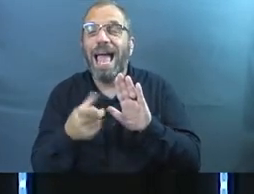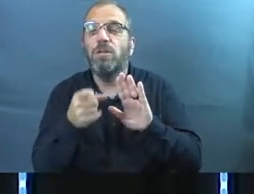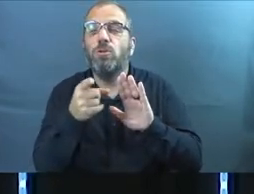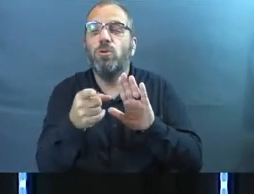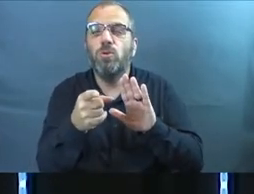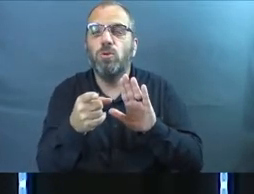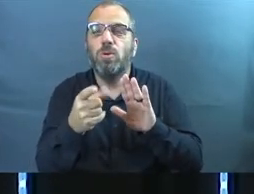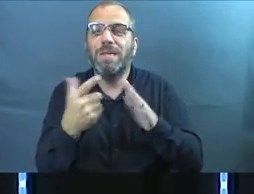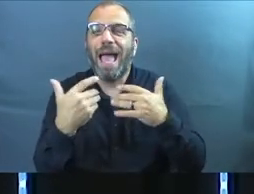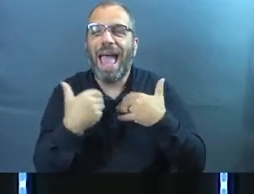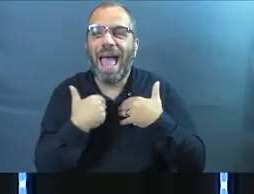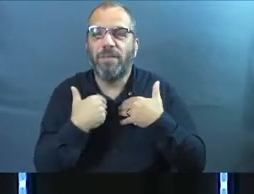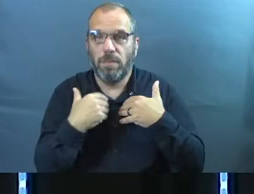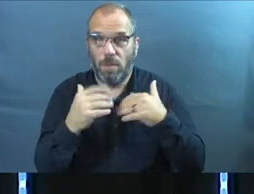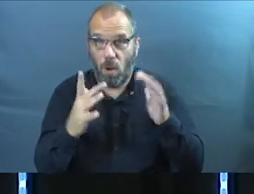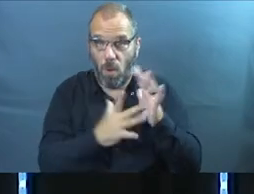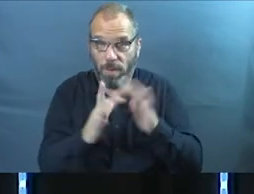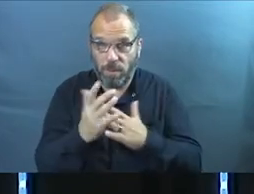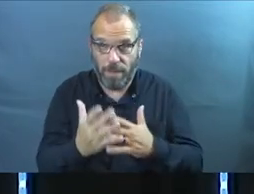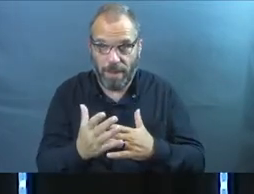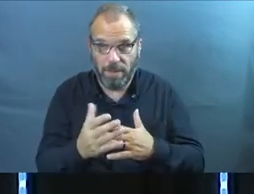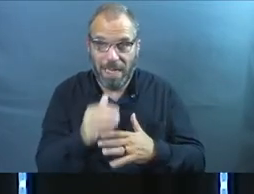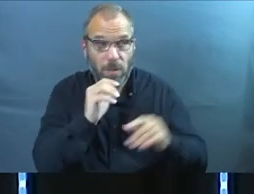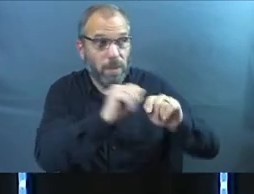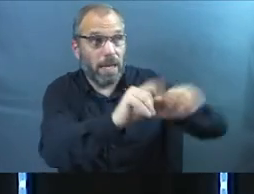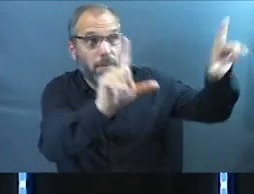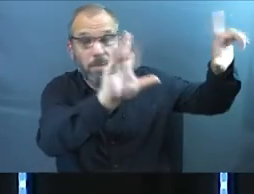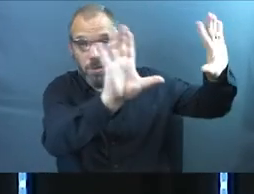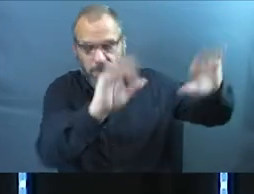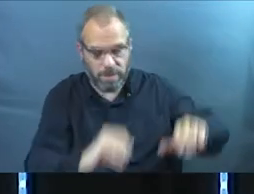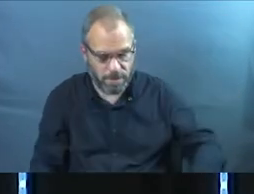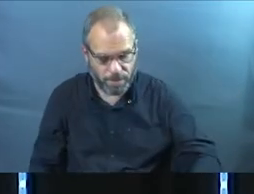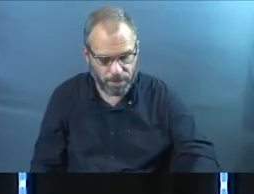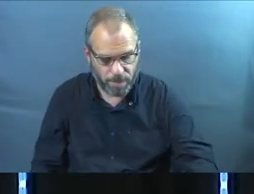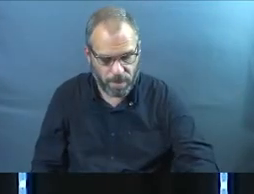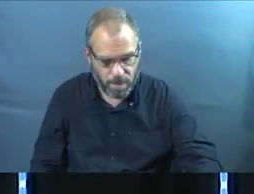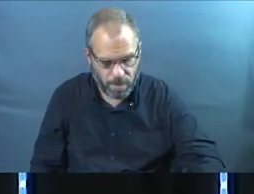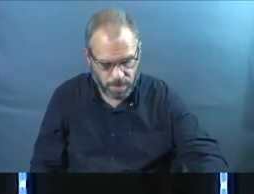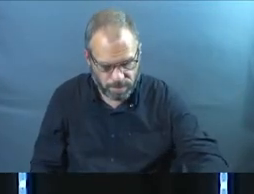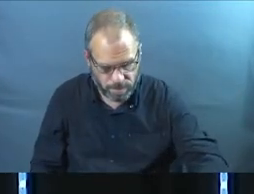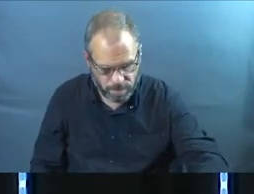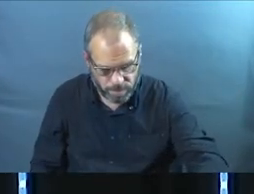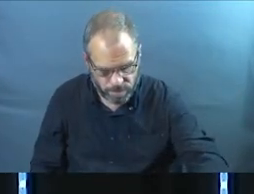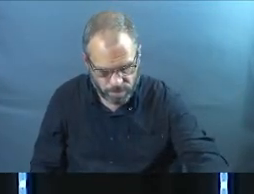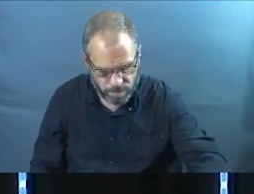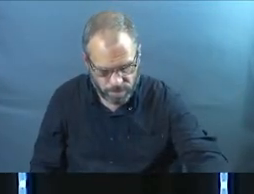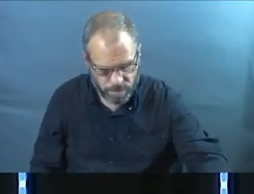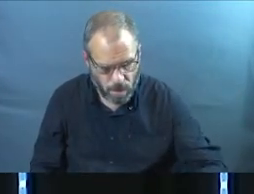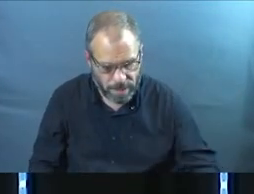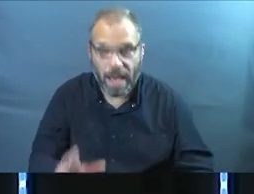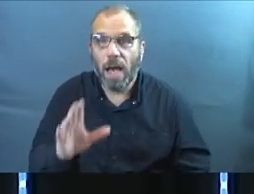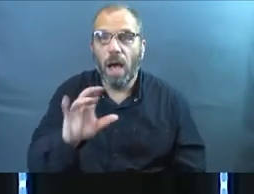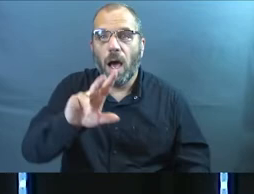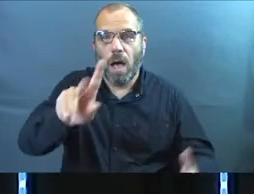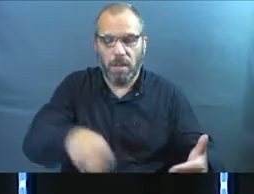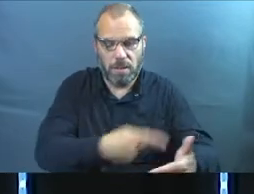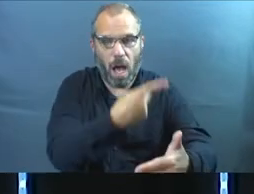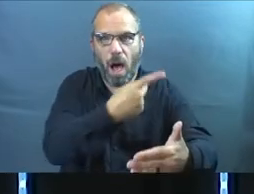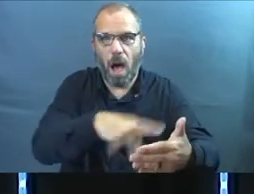you to have it in front of you. So we're not going to put it up on the screens. So if you would take out your Bible right now, and it's going to be